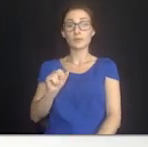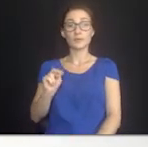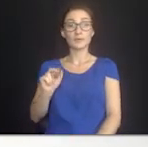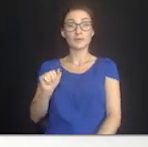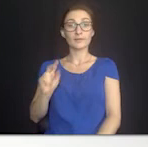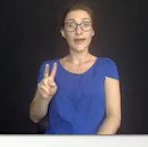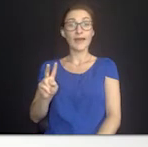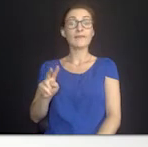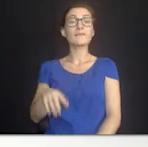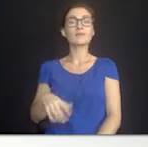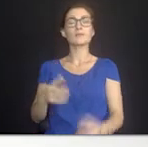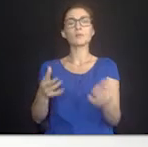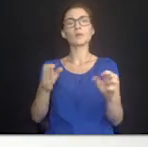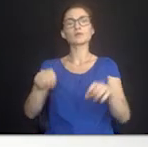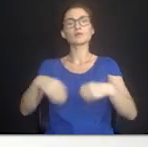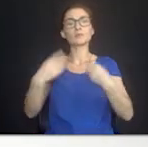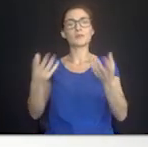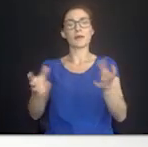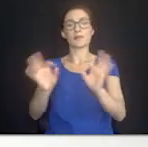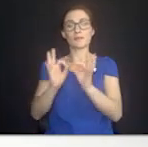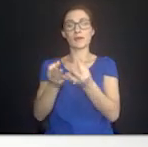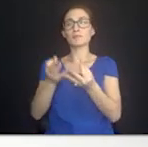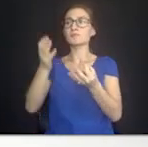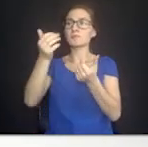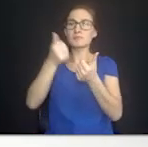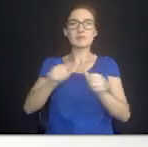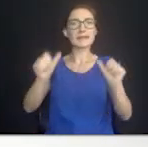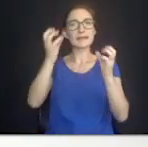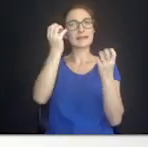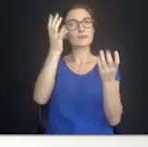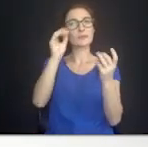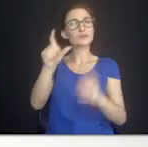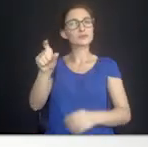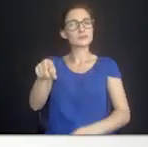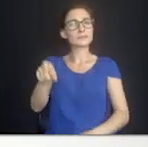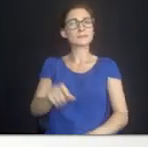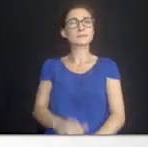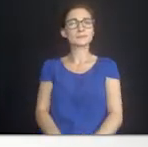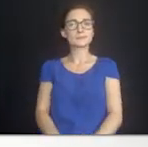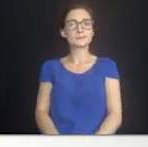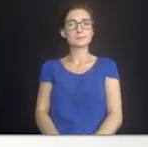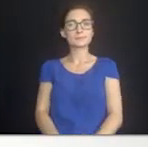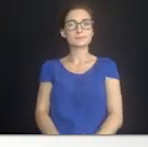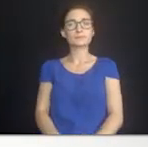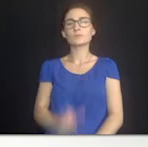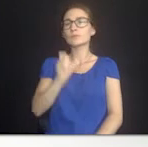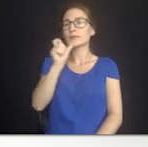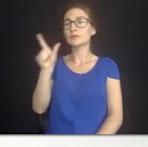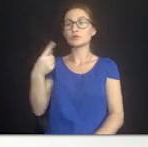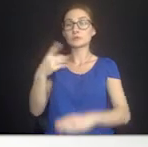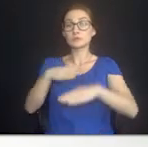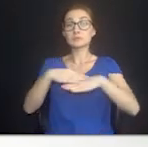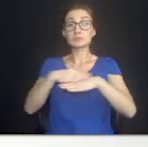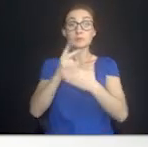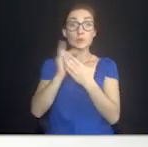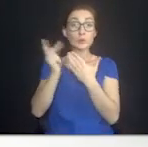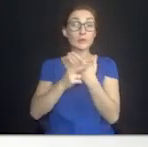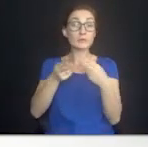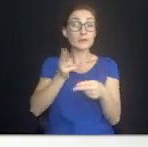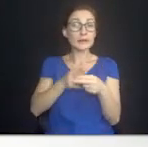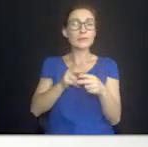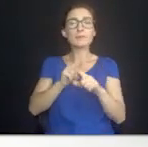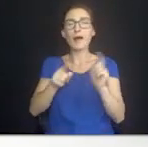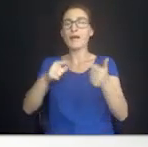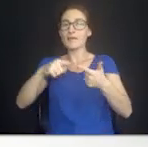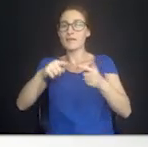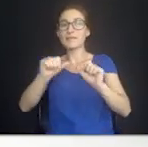With the Florida Navigator, we wanted to give families the information that they needed at a glance. So we wanted not just the program